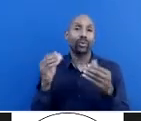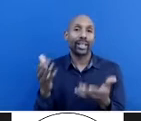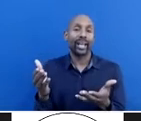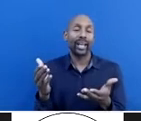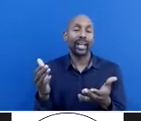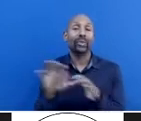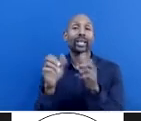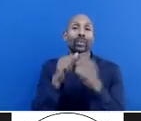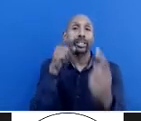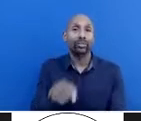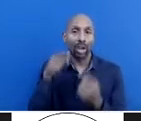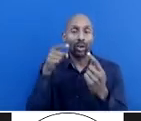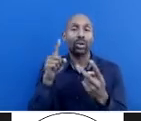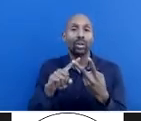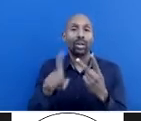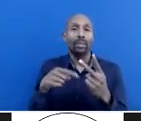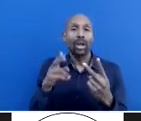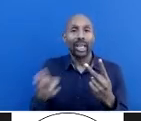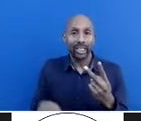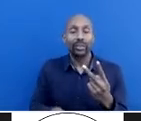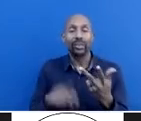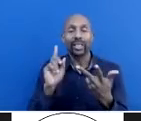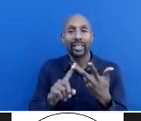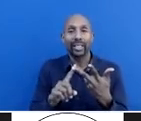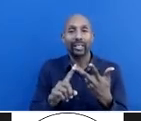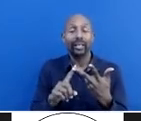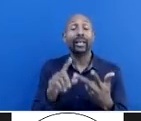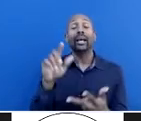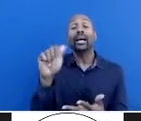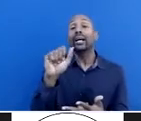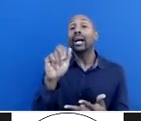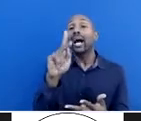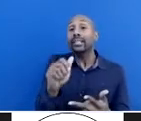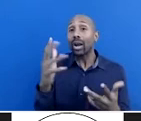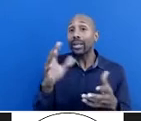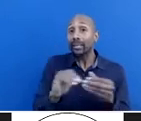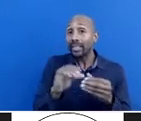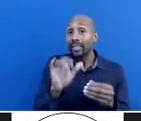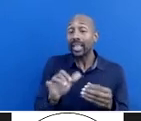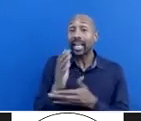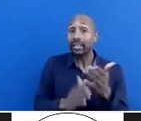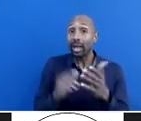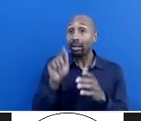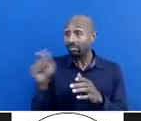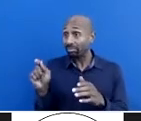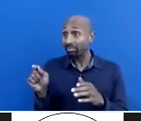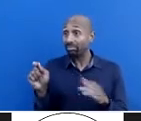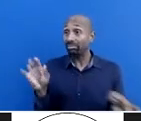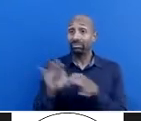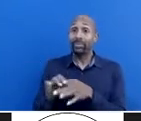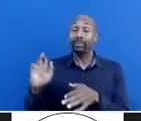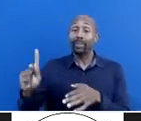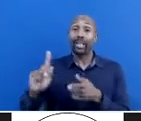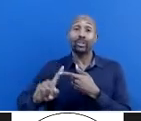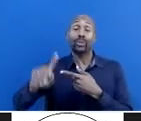a story that's being told about history. And as Oscar mentioned, some of those pieces reference back to ancient Egypt, right? In the shadow,